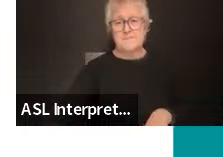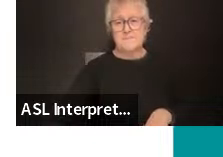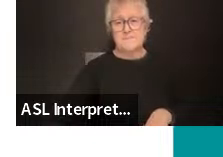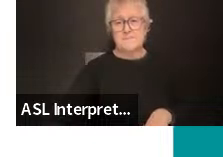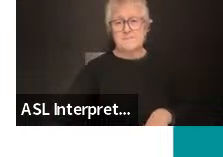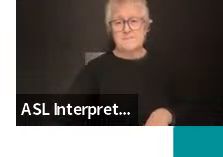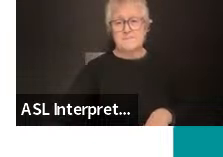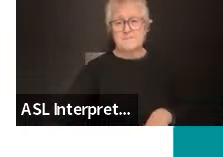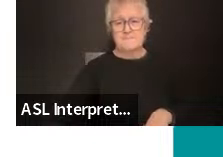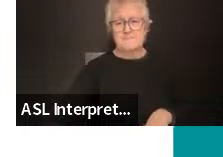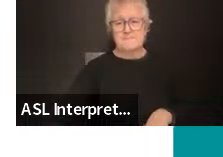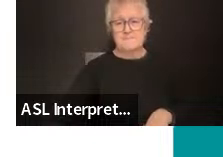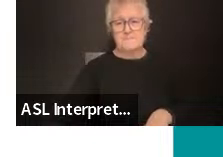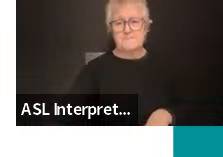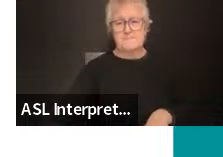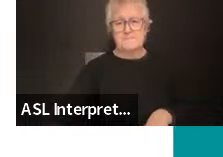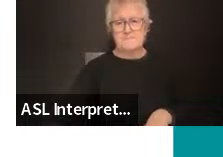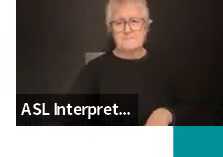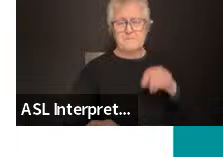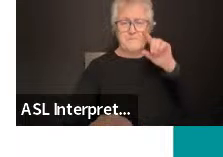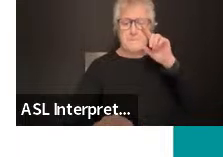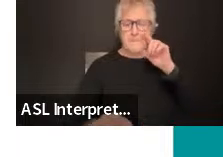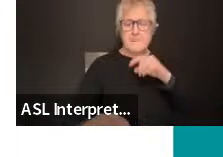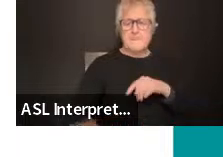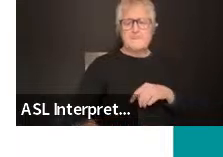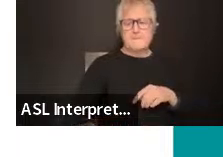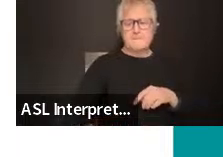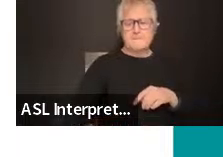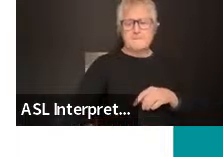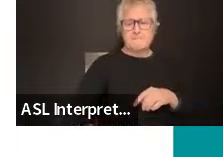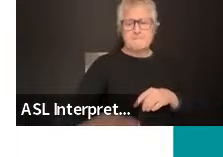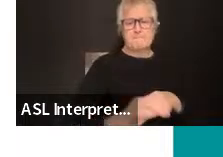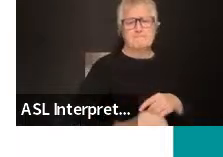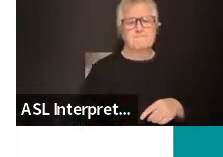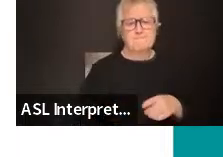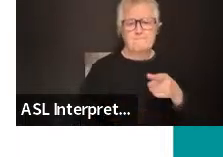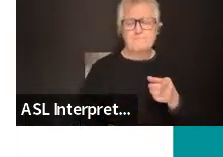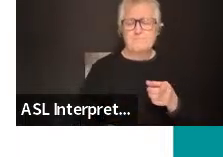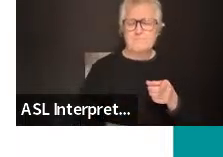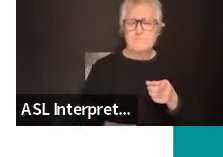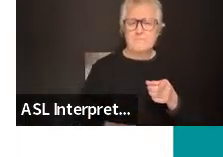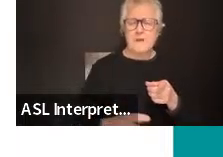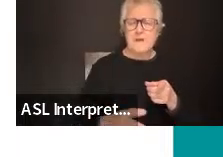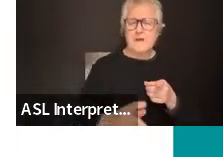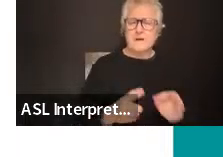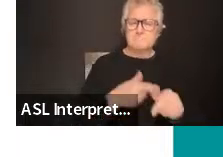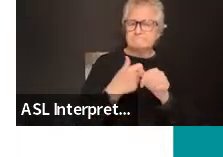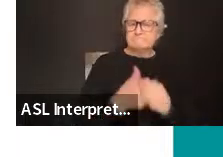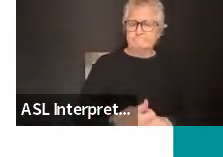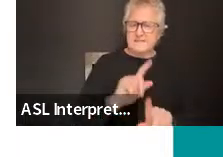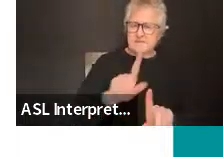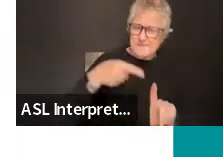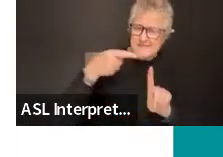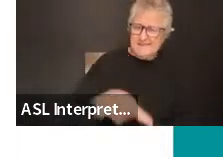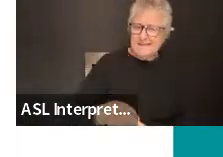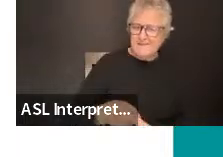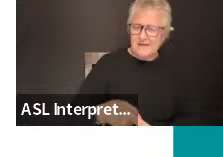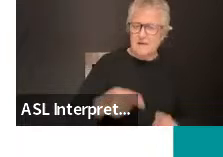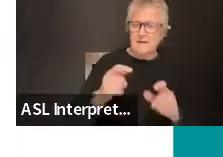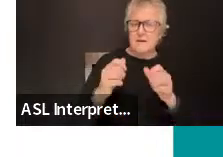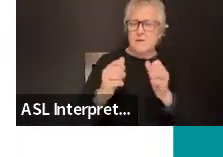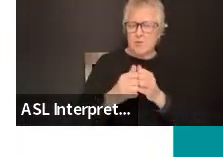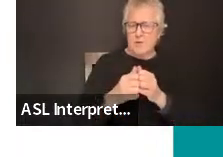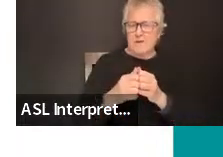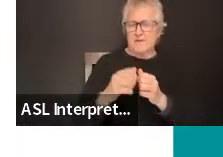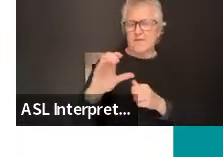communities, clarify service area impacts and distances, explore equity-centered progress and